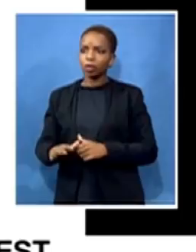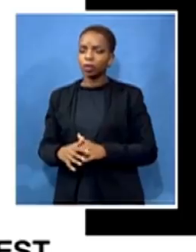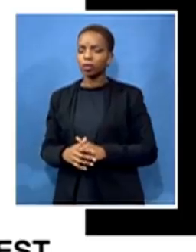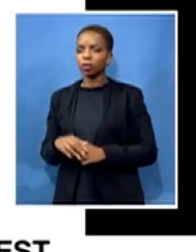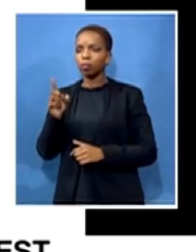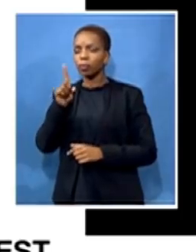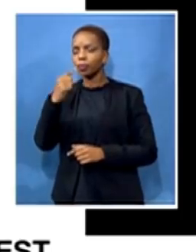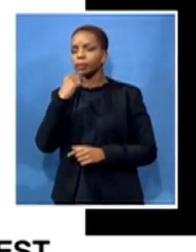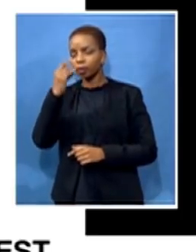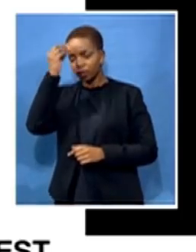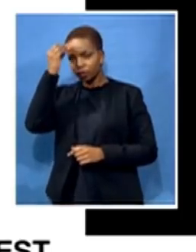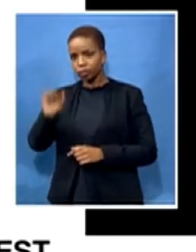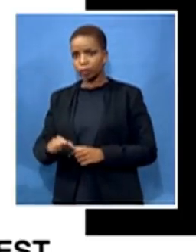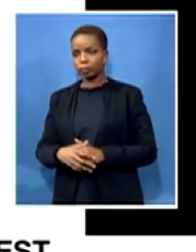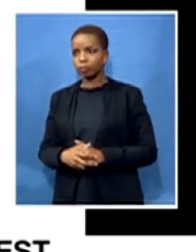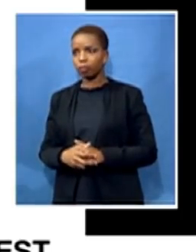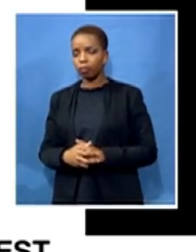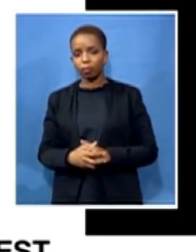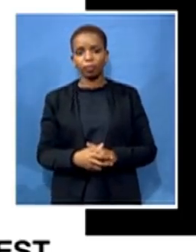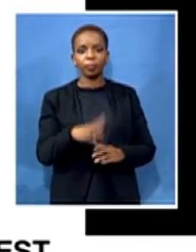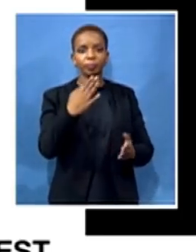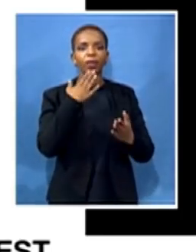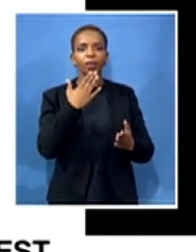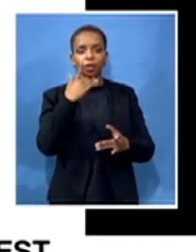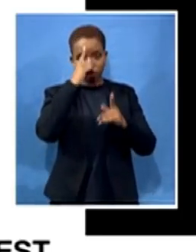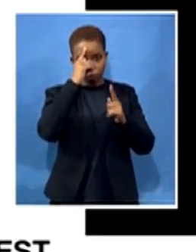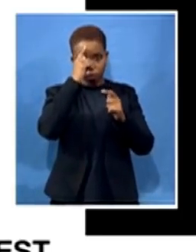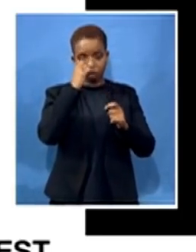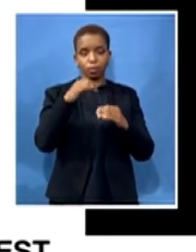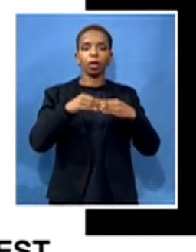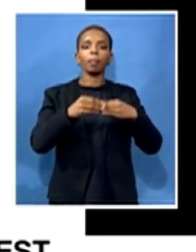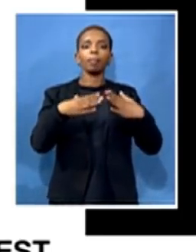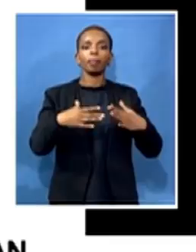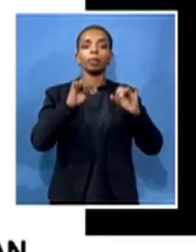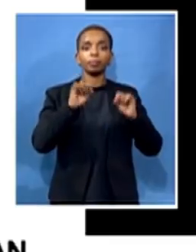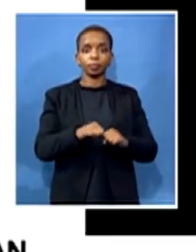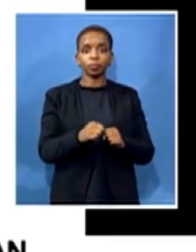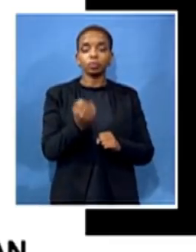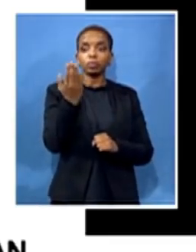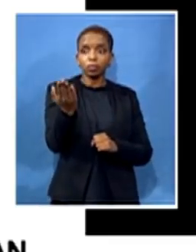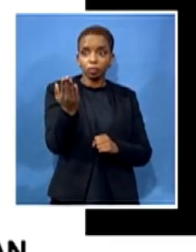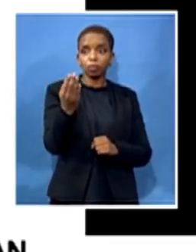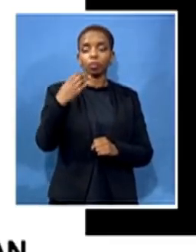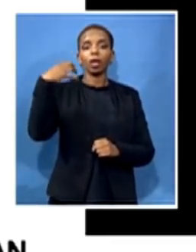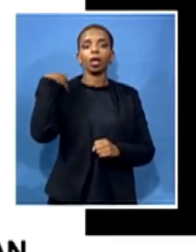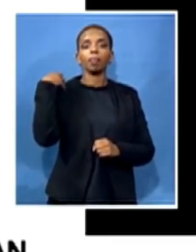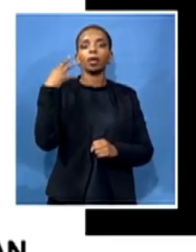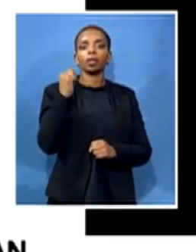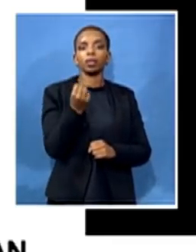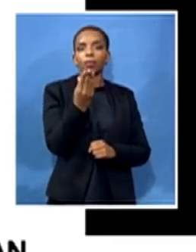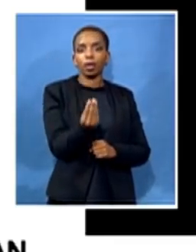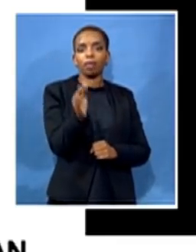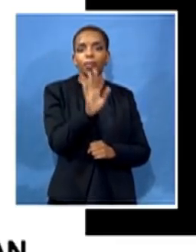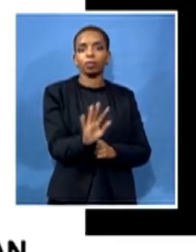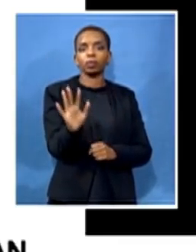you, Honourable Member. I think we take note. Honourable Minister, yes, you still have around about 10 minutes, so you